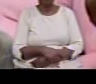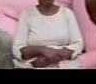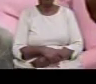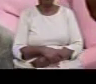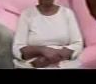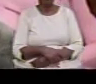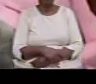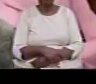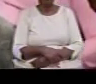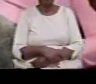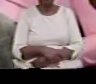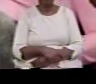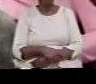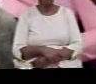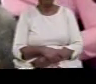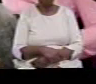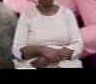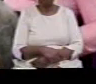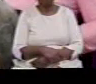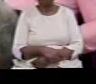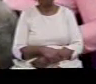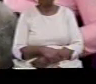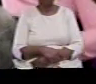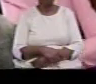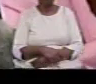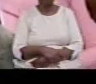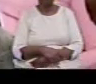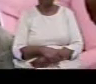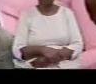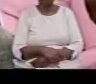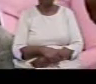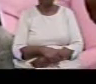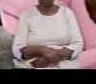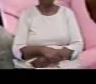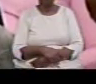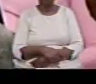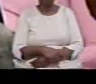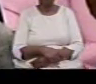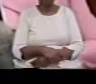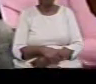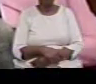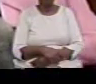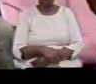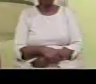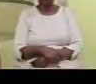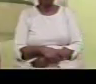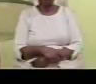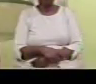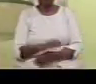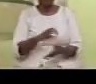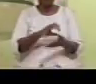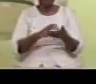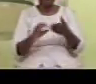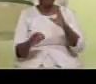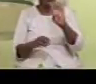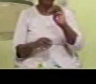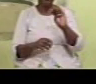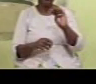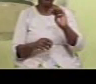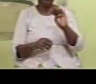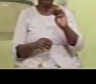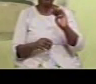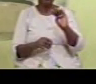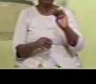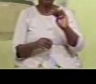see that, behold, the scab spreadeth in the skin, then the priest shall pronounce him unclean. It is a leprosy. Go to verse 14. But